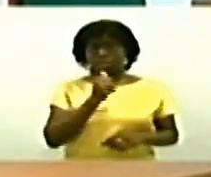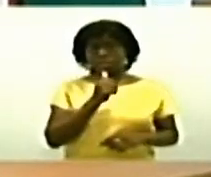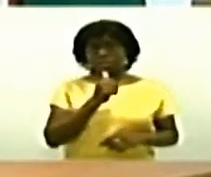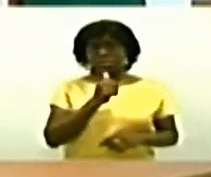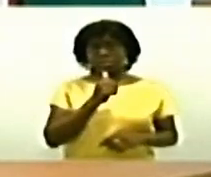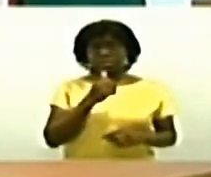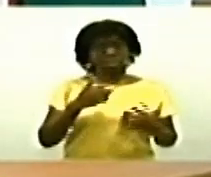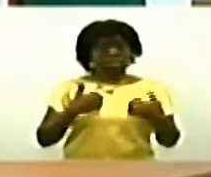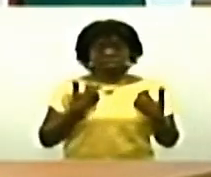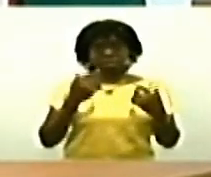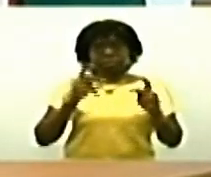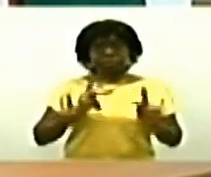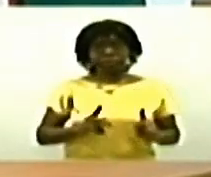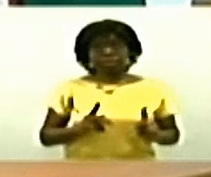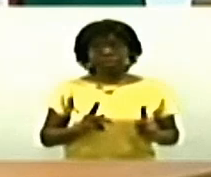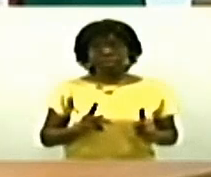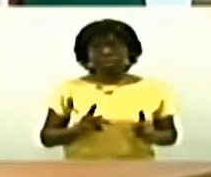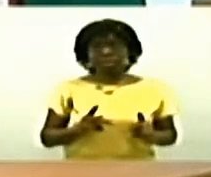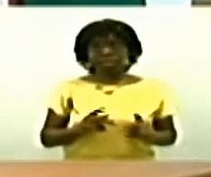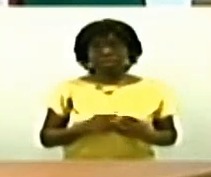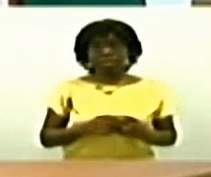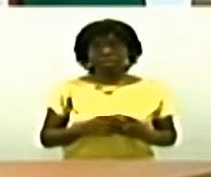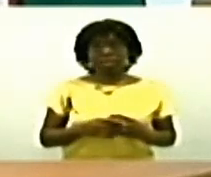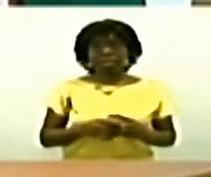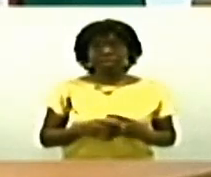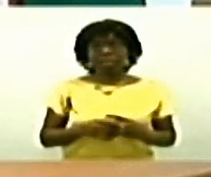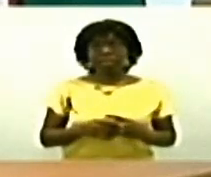not a youngster.